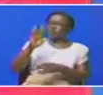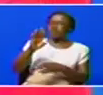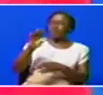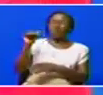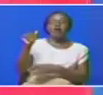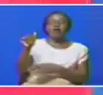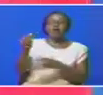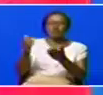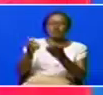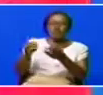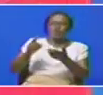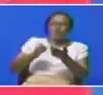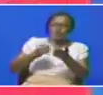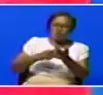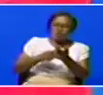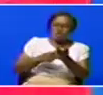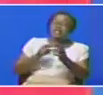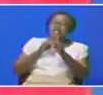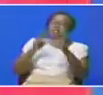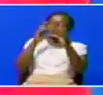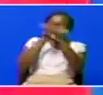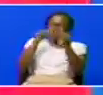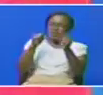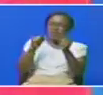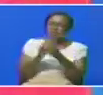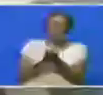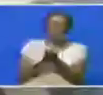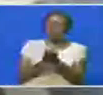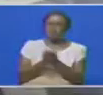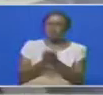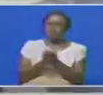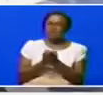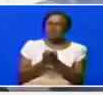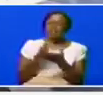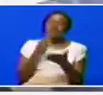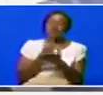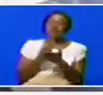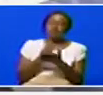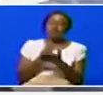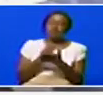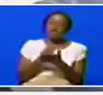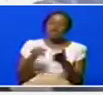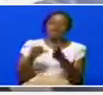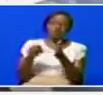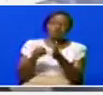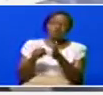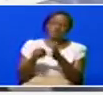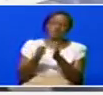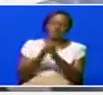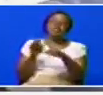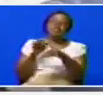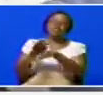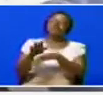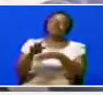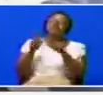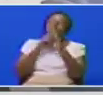kujumlisha matokeo ya urais. Hebu sasa tumsikize. There is indeed a problem with the transmission